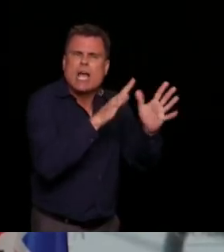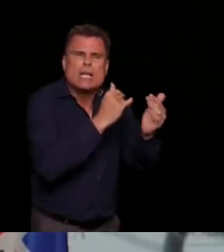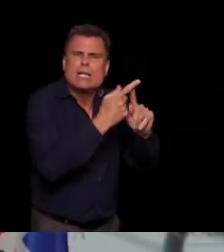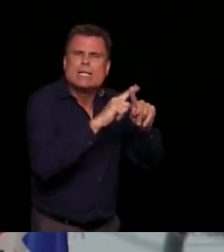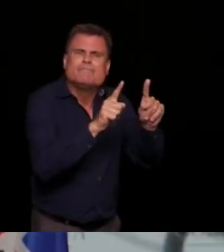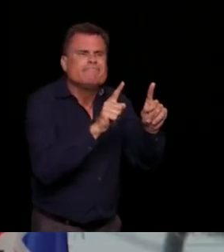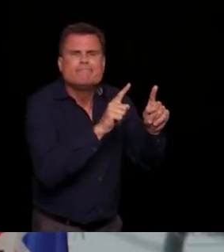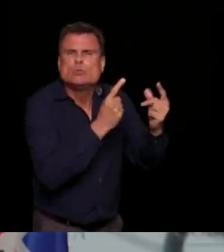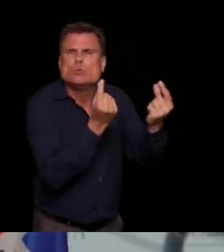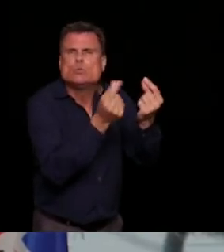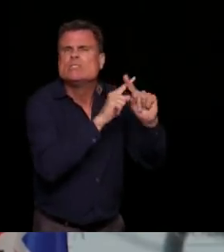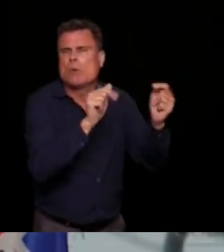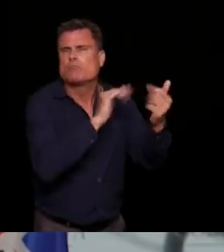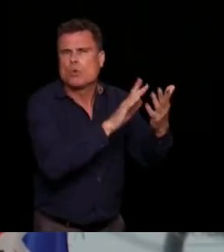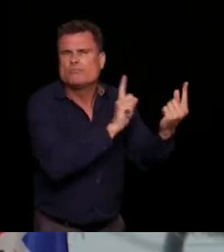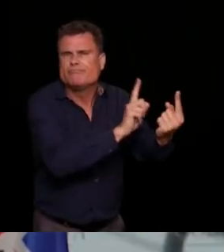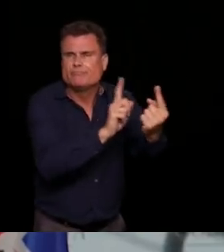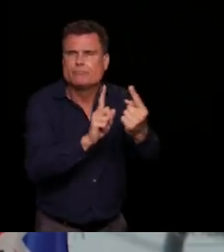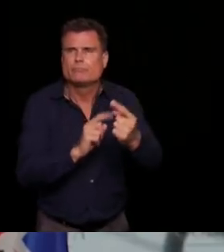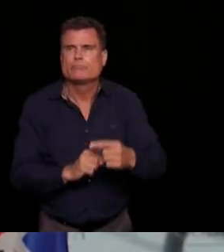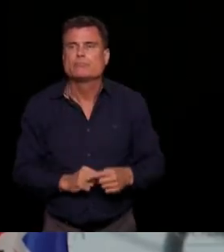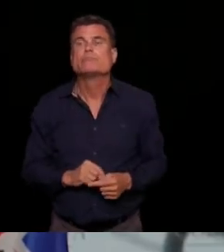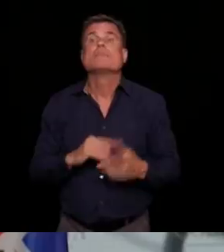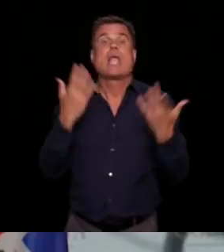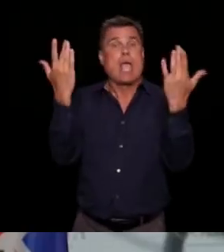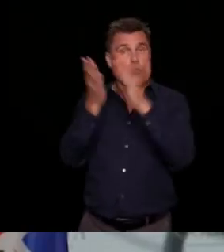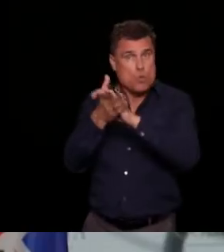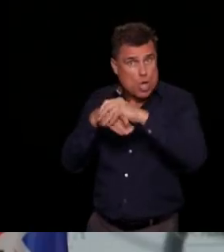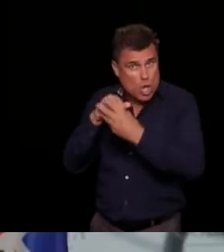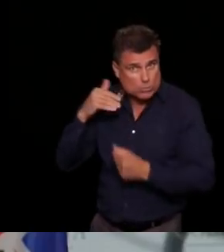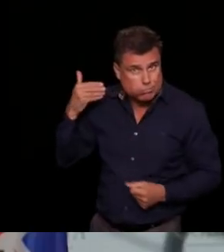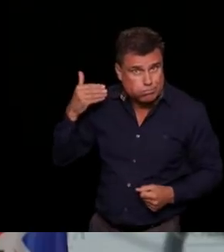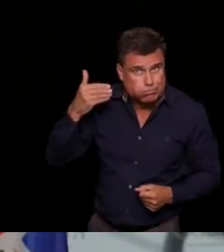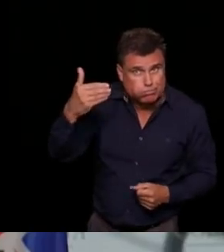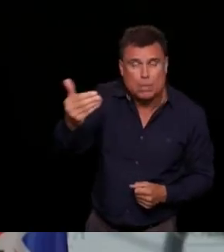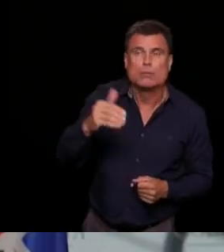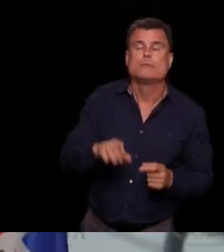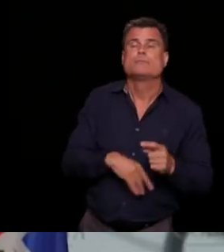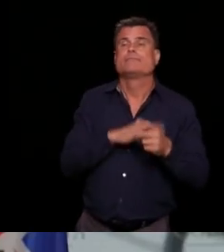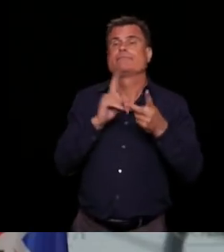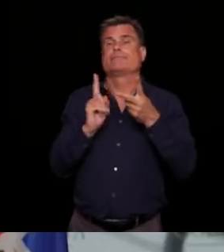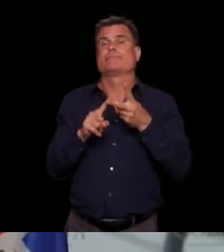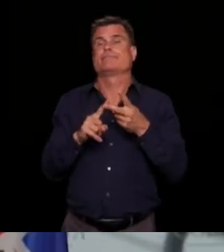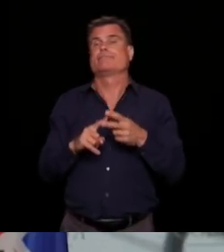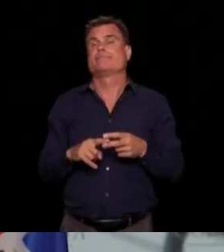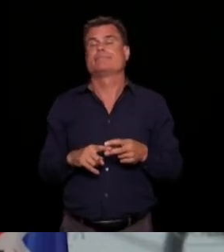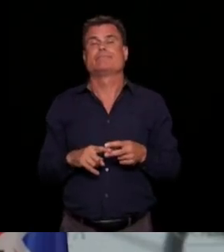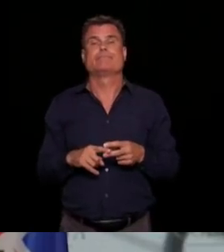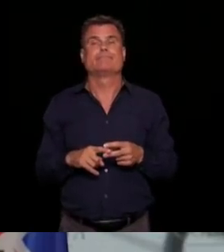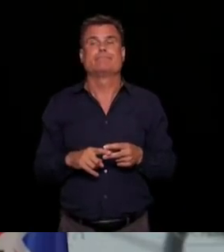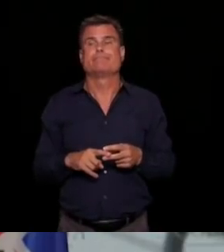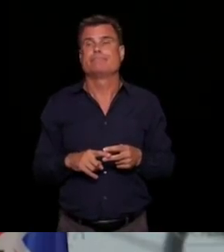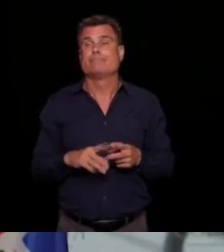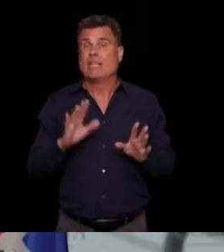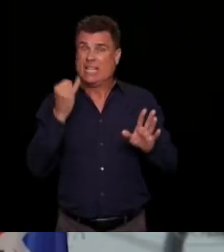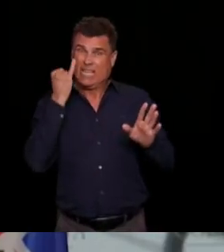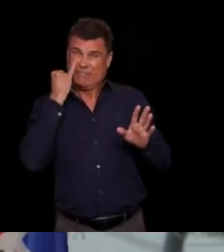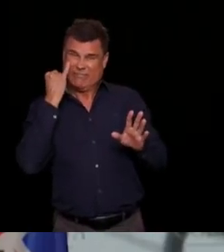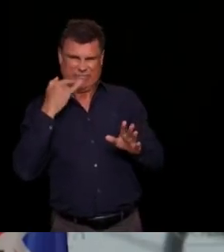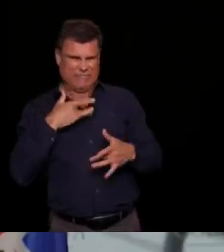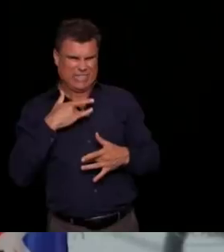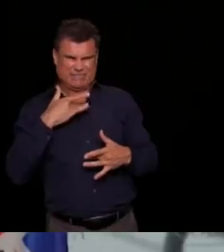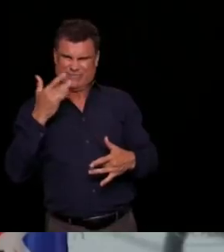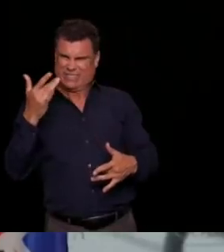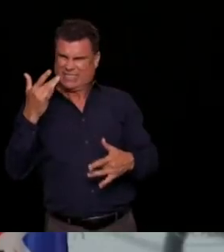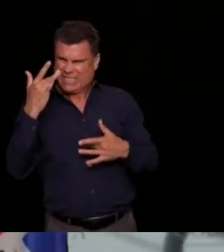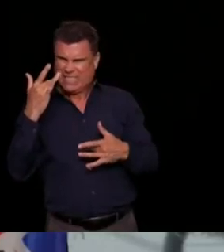the risk of transmission in the school setting, such as hand hygiene, such as making sure that kids are supported to stay at